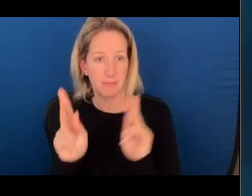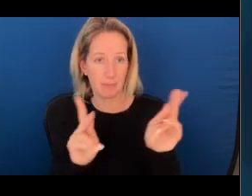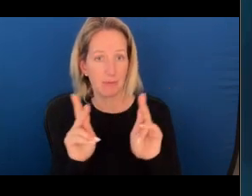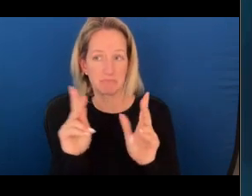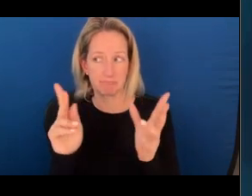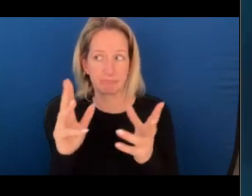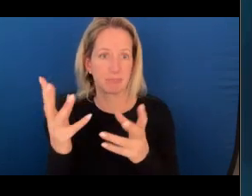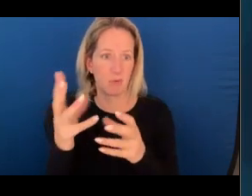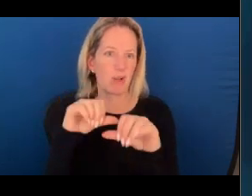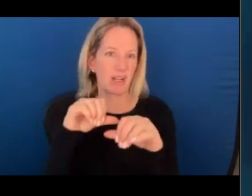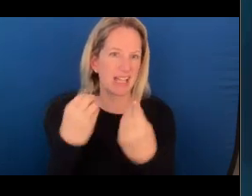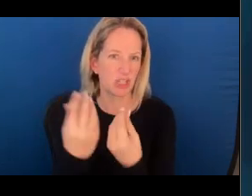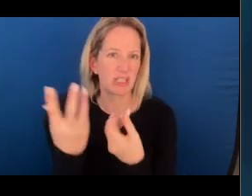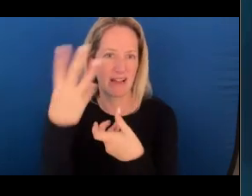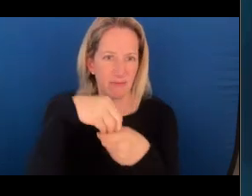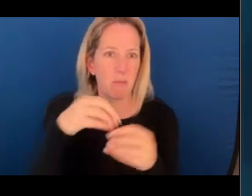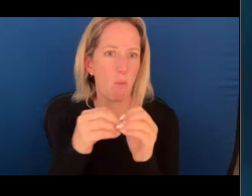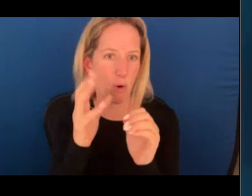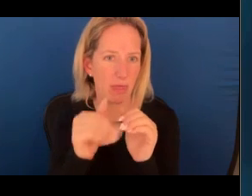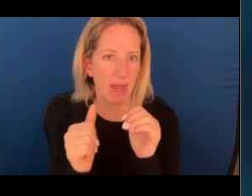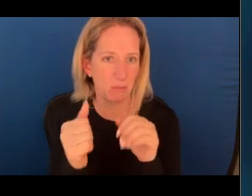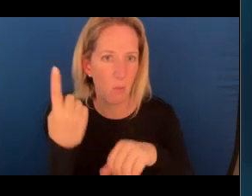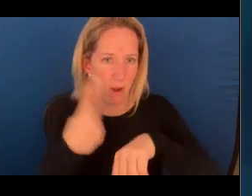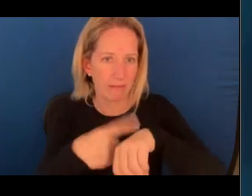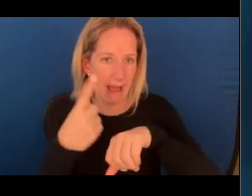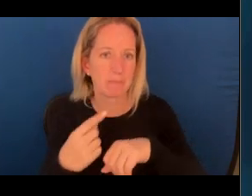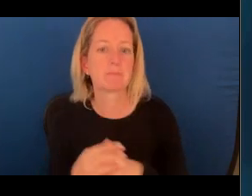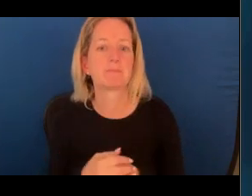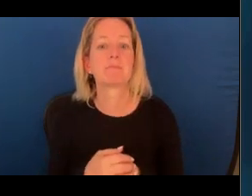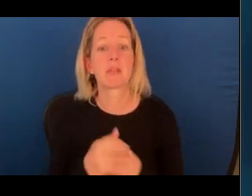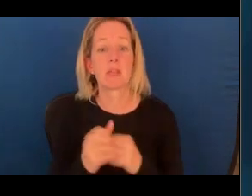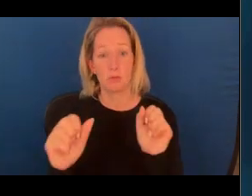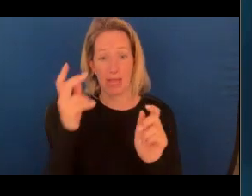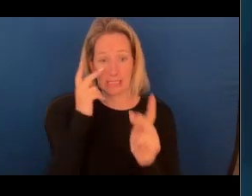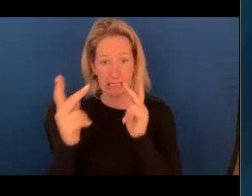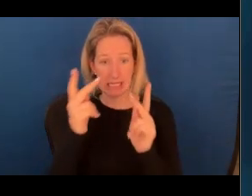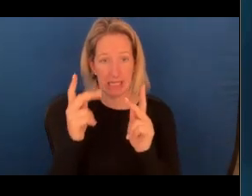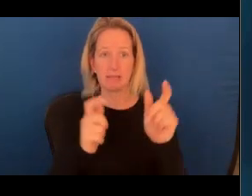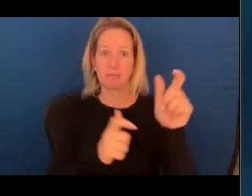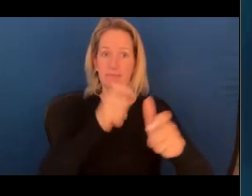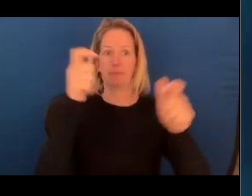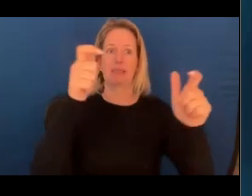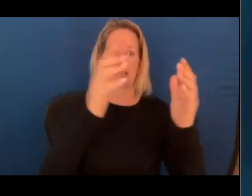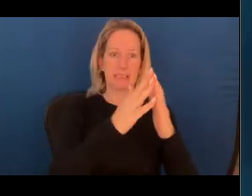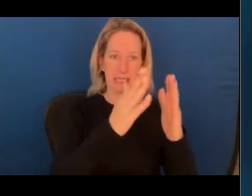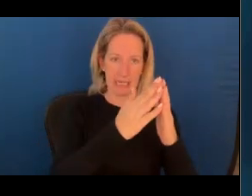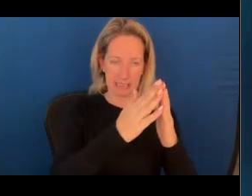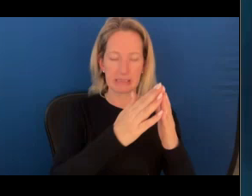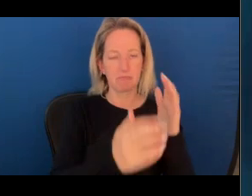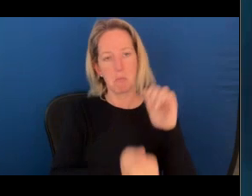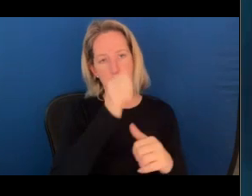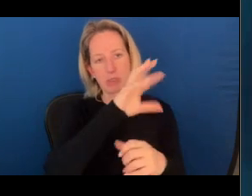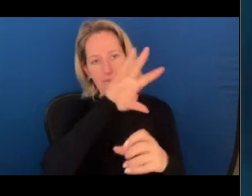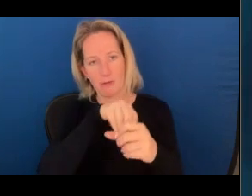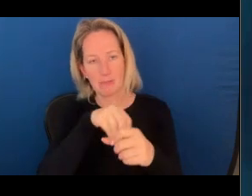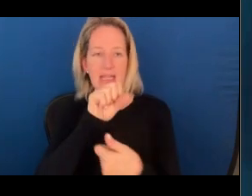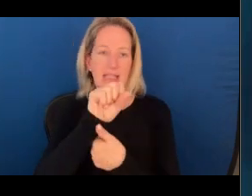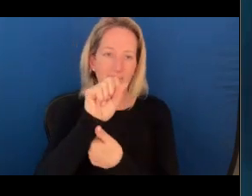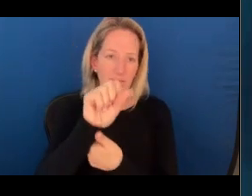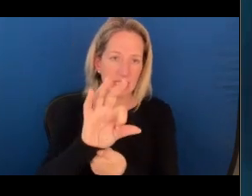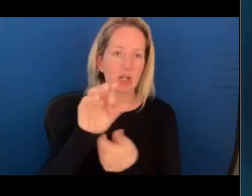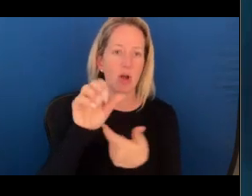you can see on the map, naturally we've had the greatest number of engagement from the largest cities in California, so including San Francisco, Los Angeles,